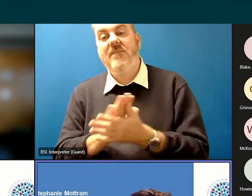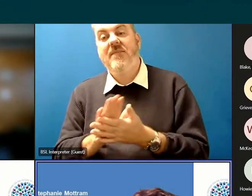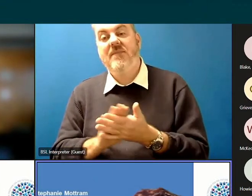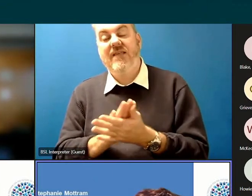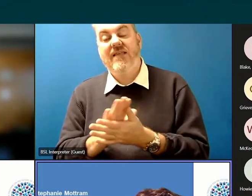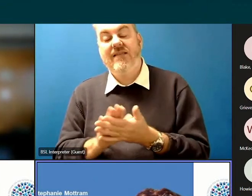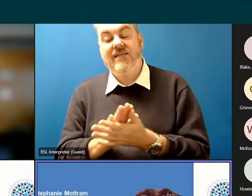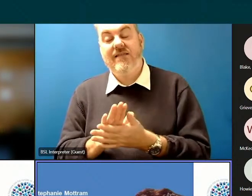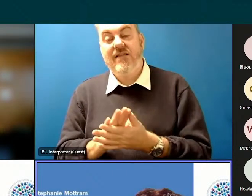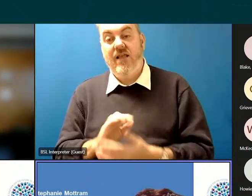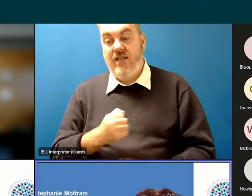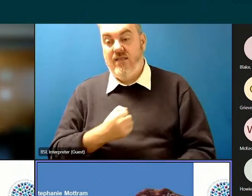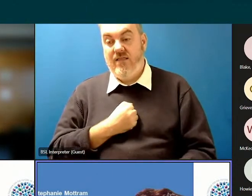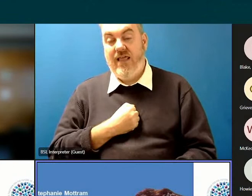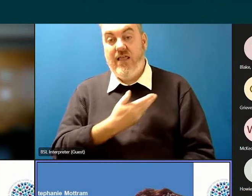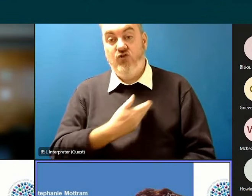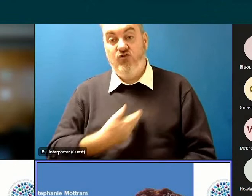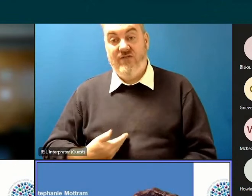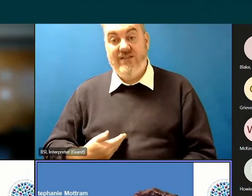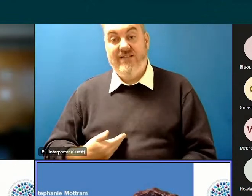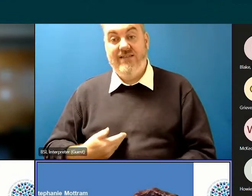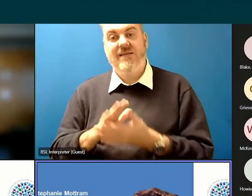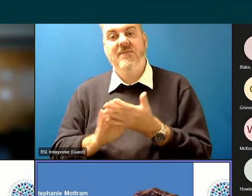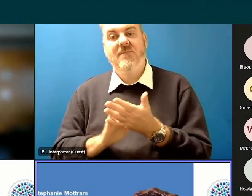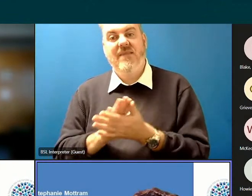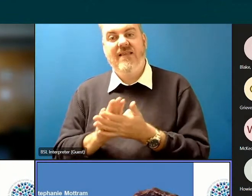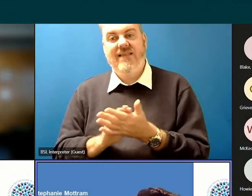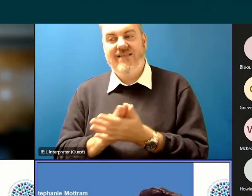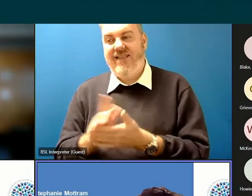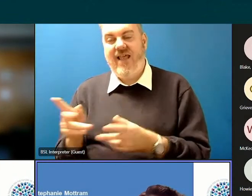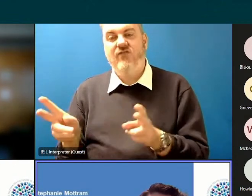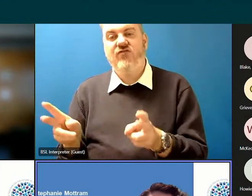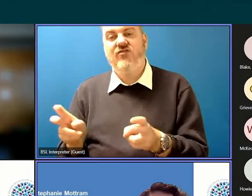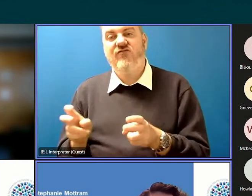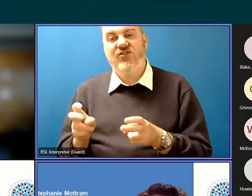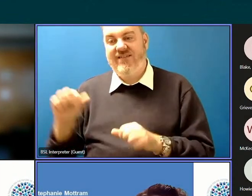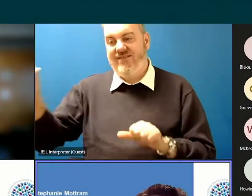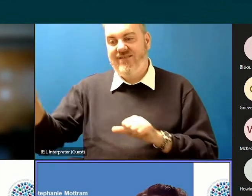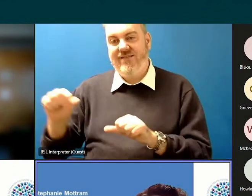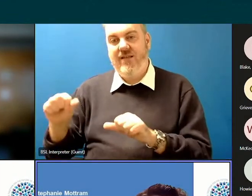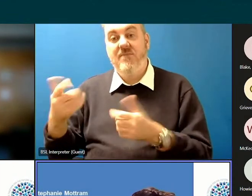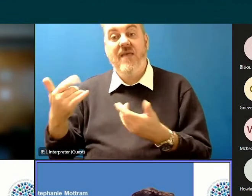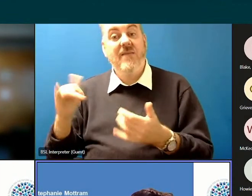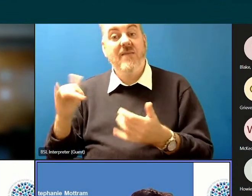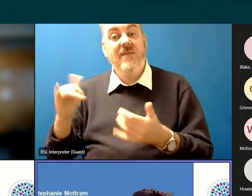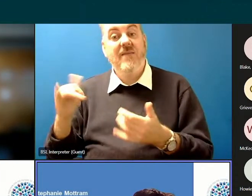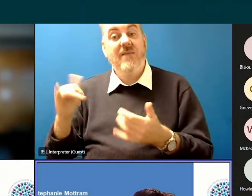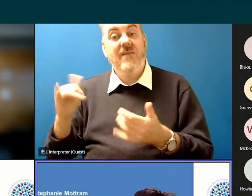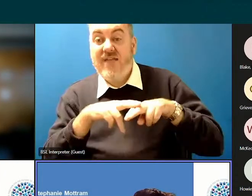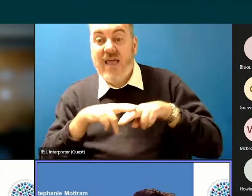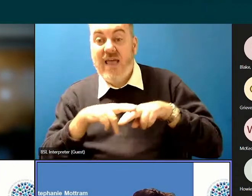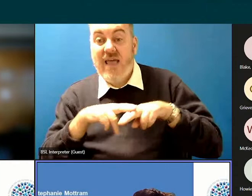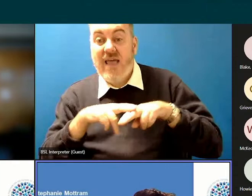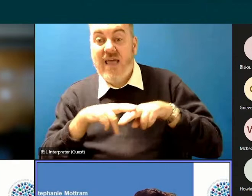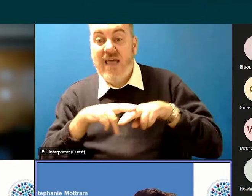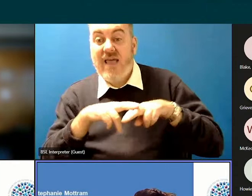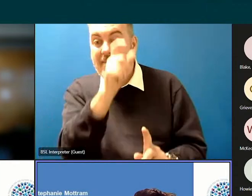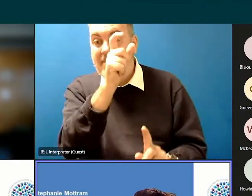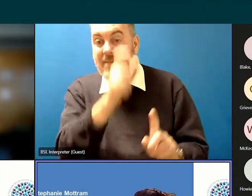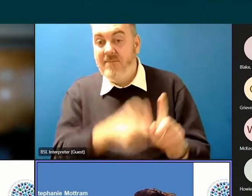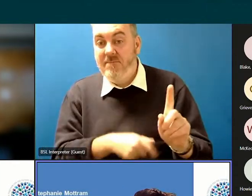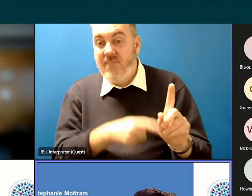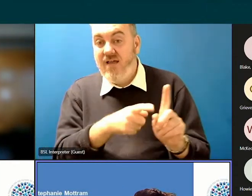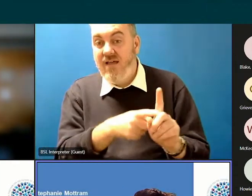The insurance that they have restricts them in terms of maybe training a family member round about that. But we do have the care at home